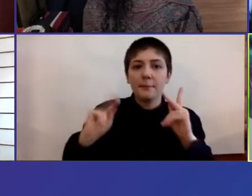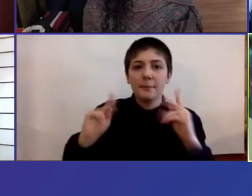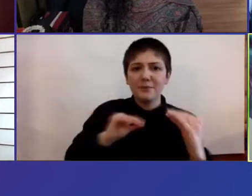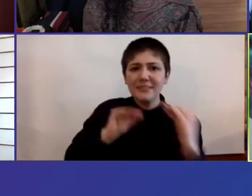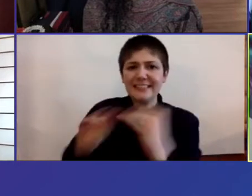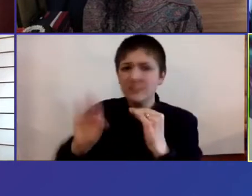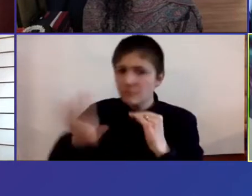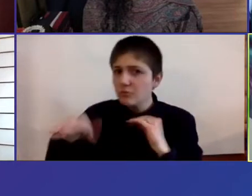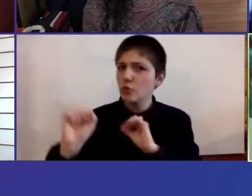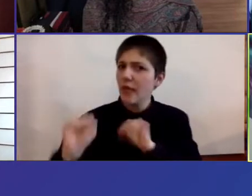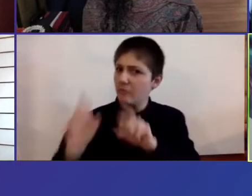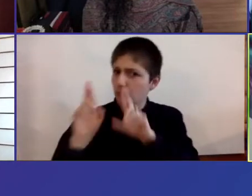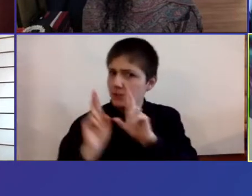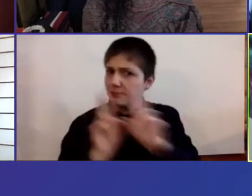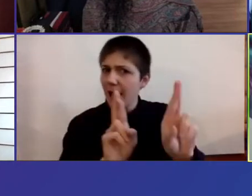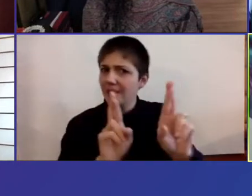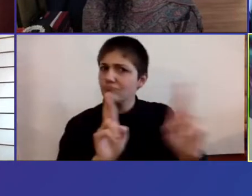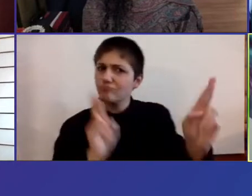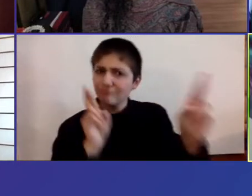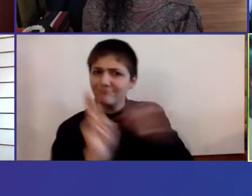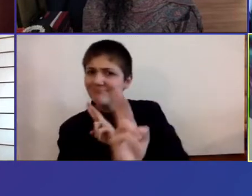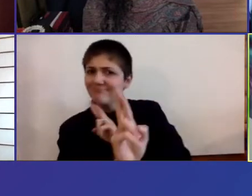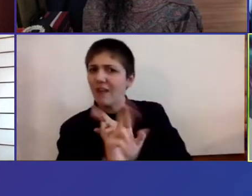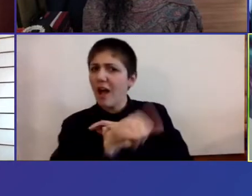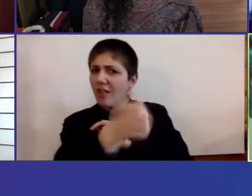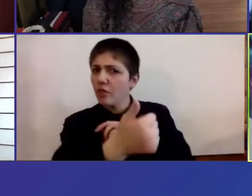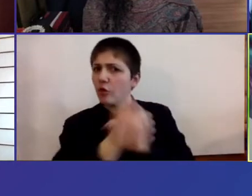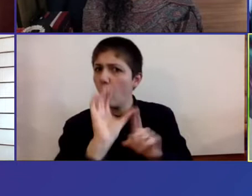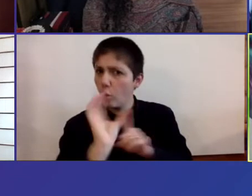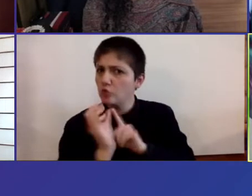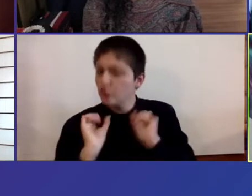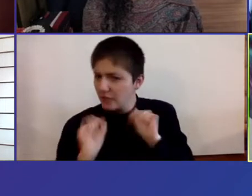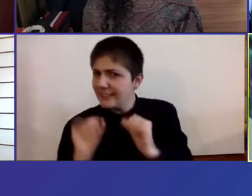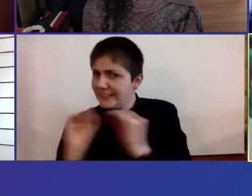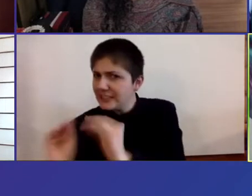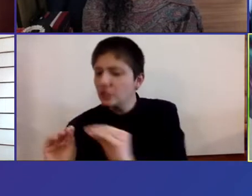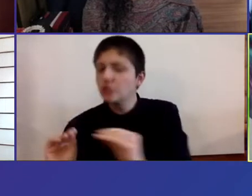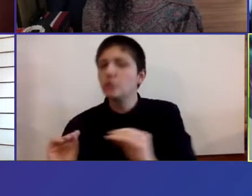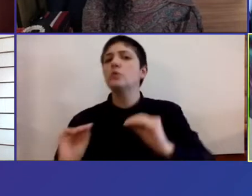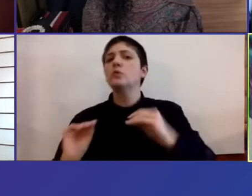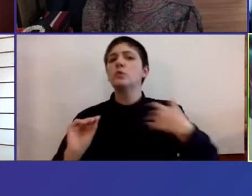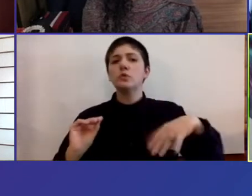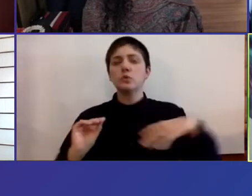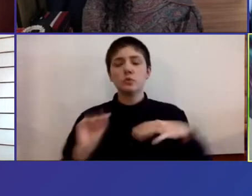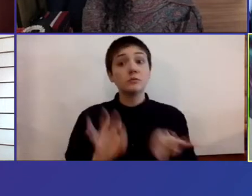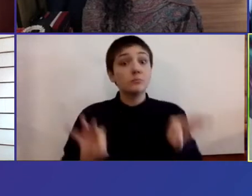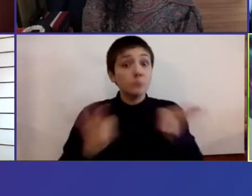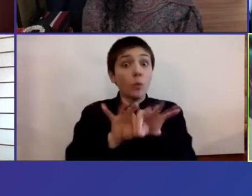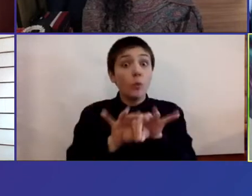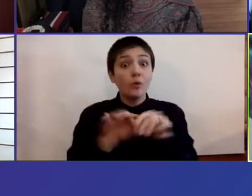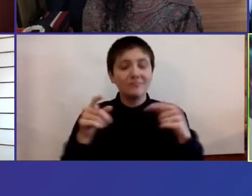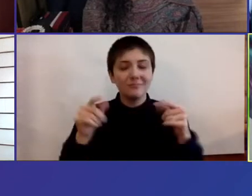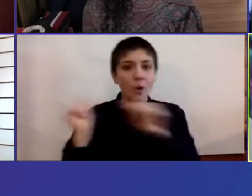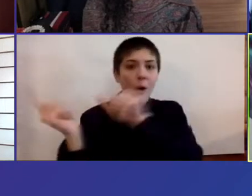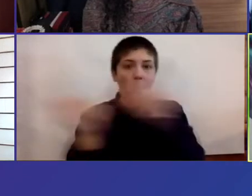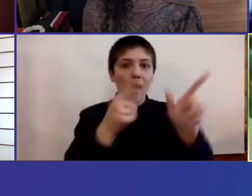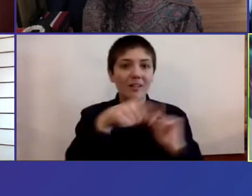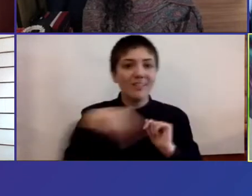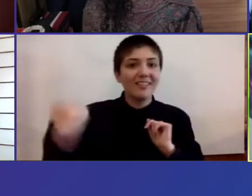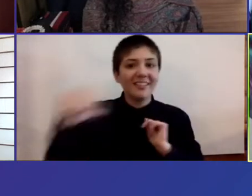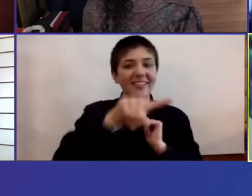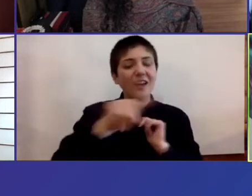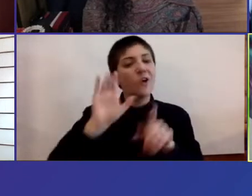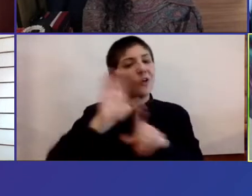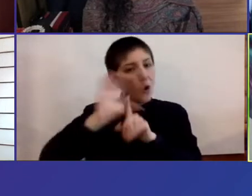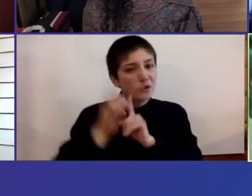cultures. And I think that just really emphasizes the importance of the work that you all do, as culture